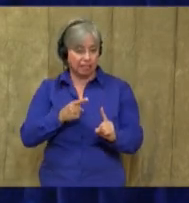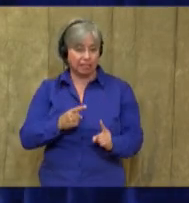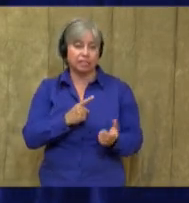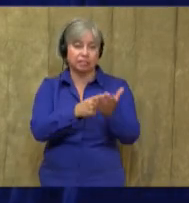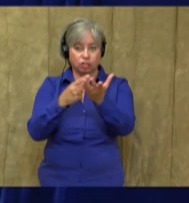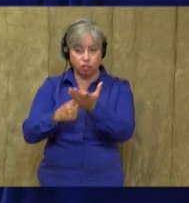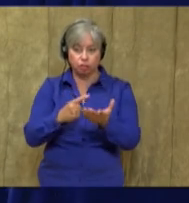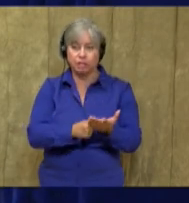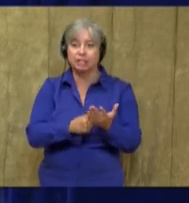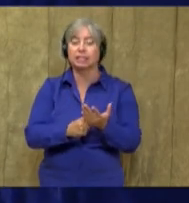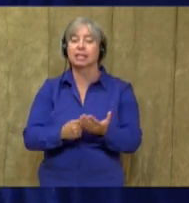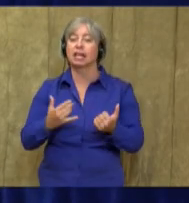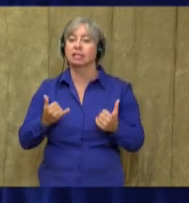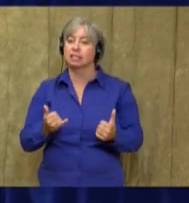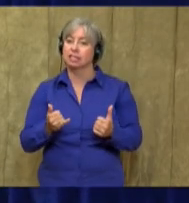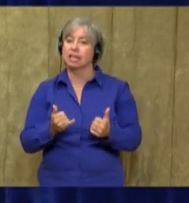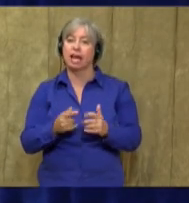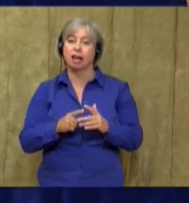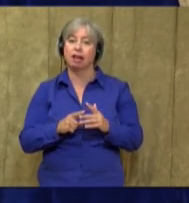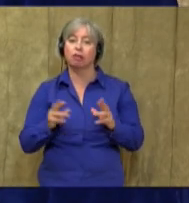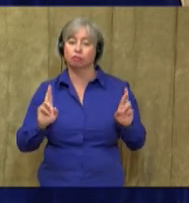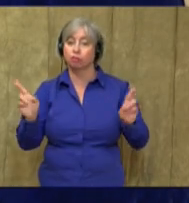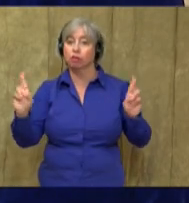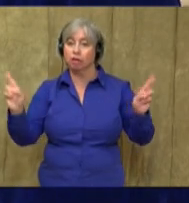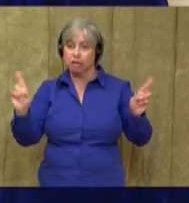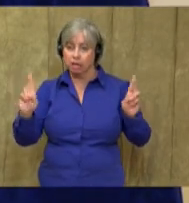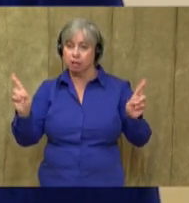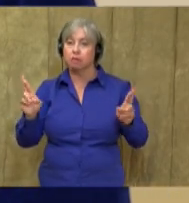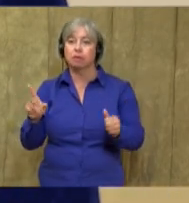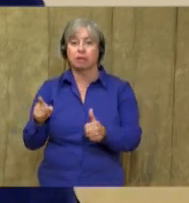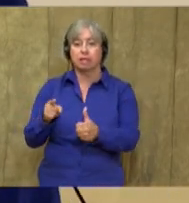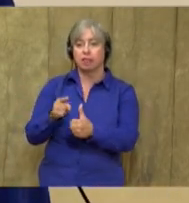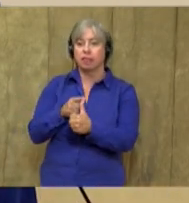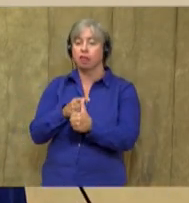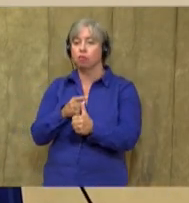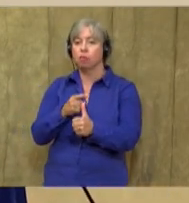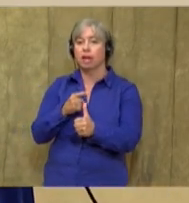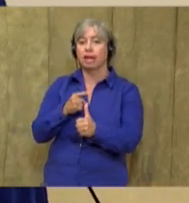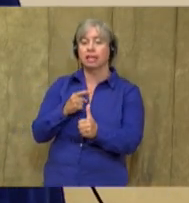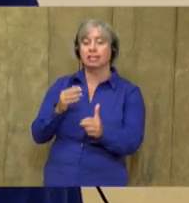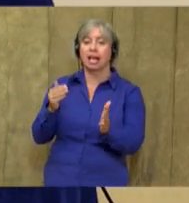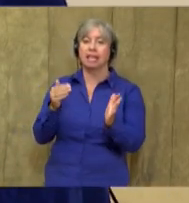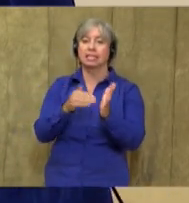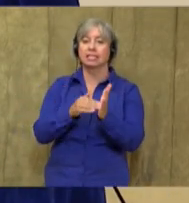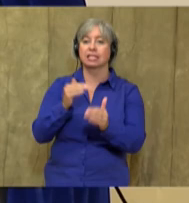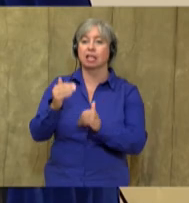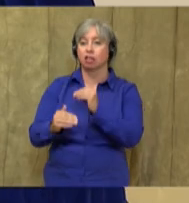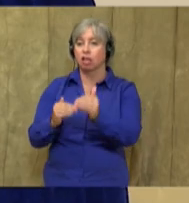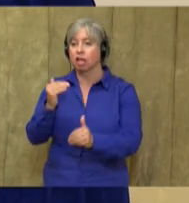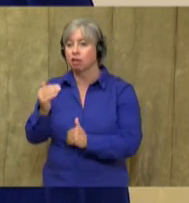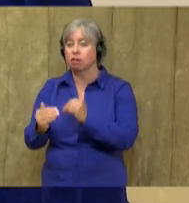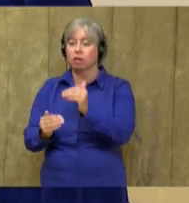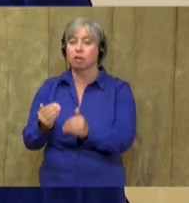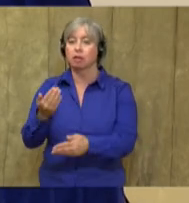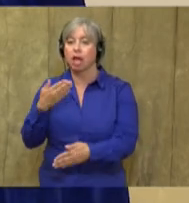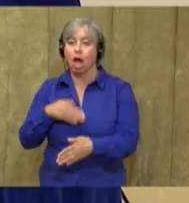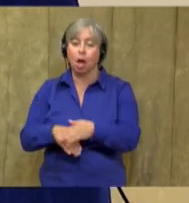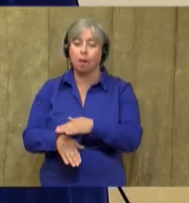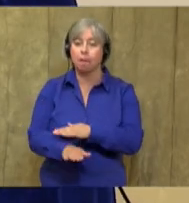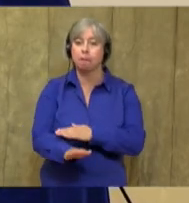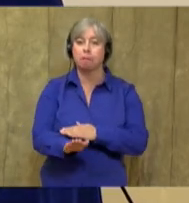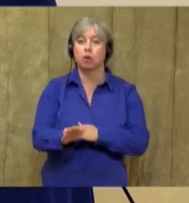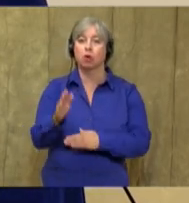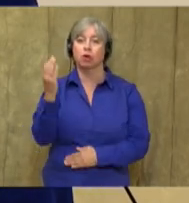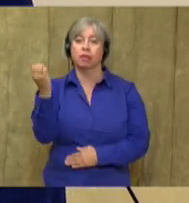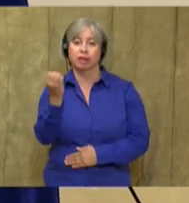to it. The first thing that we're going to talk about today is going to be the Renaissance. This is going to be a rebirth of Europe. And then